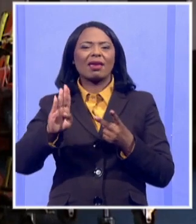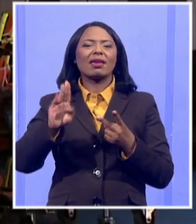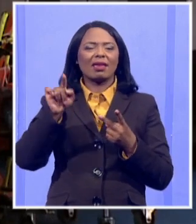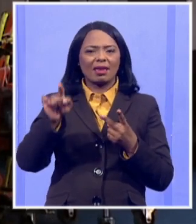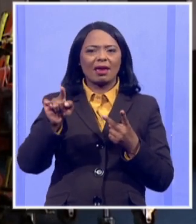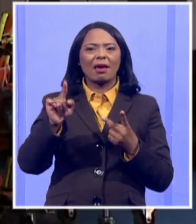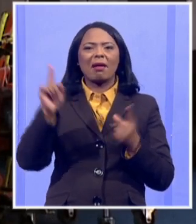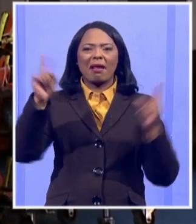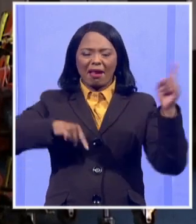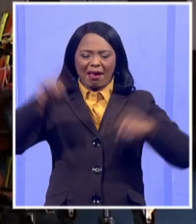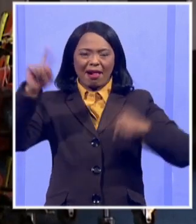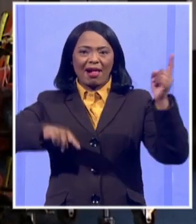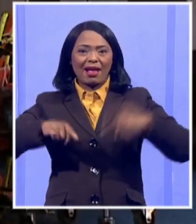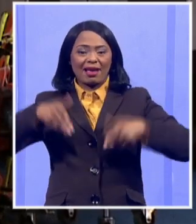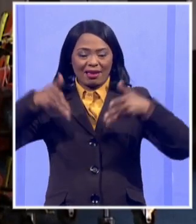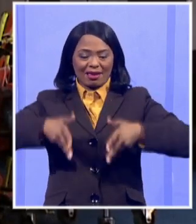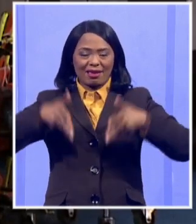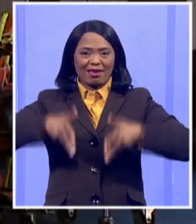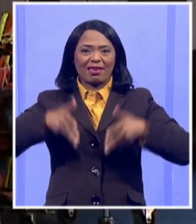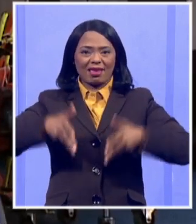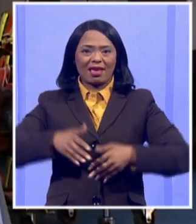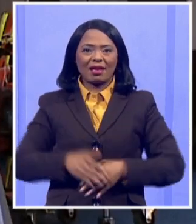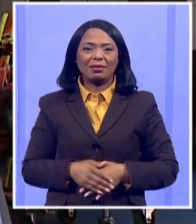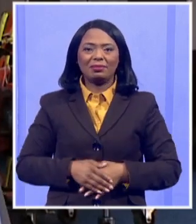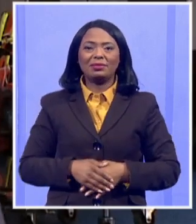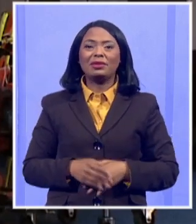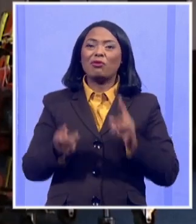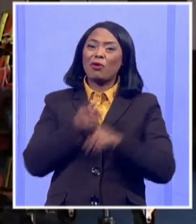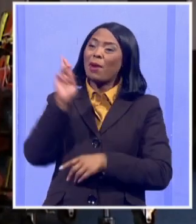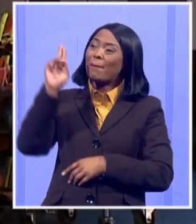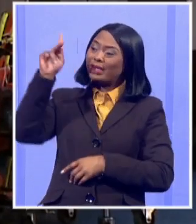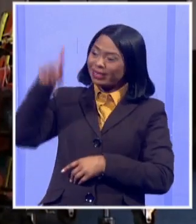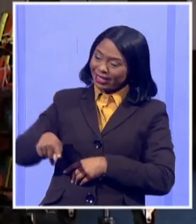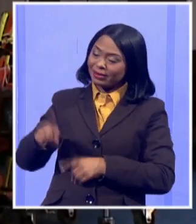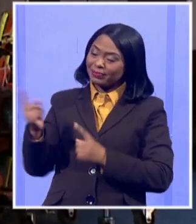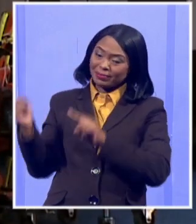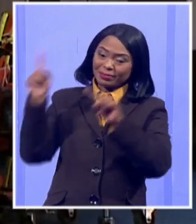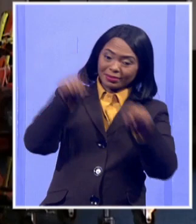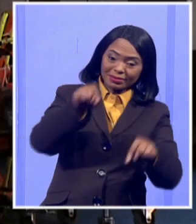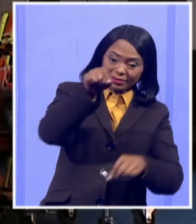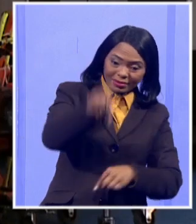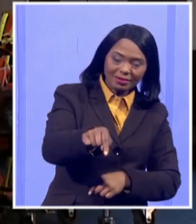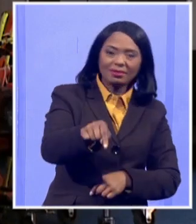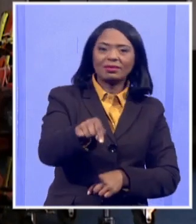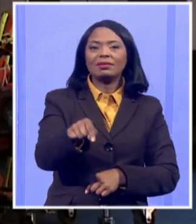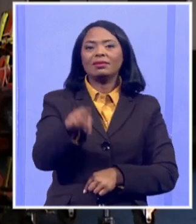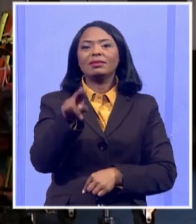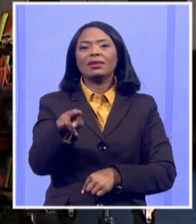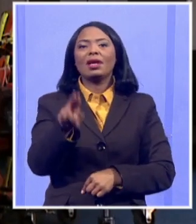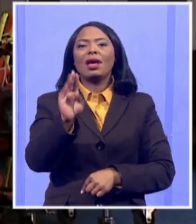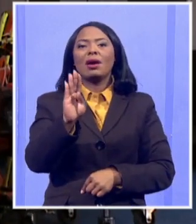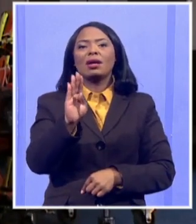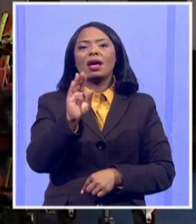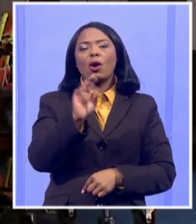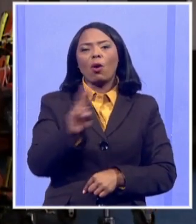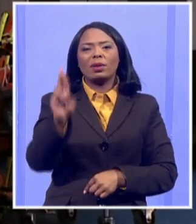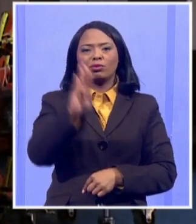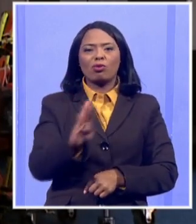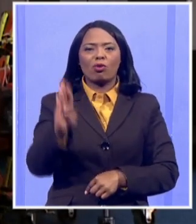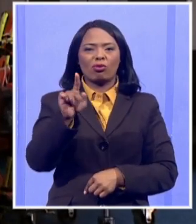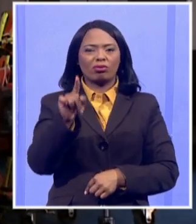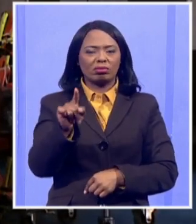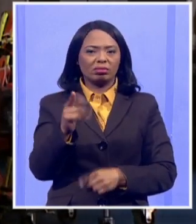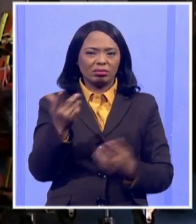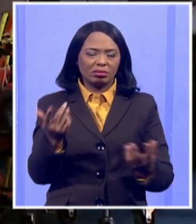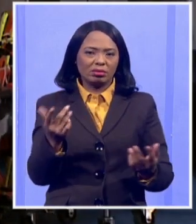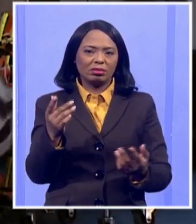through the SABC Hospital in Uppington and coming here, instead of going there where there are the state-of-the-art